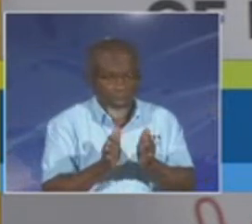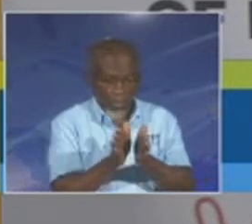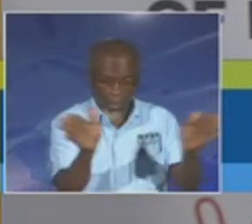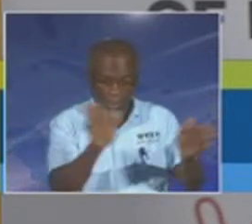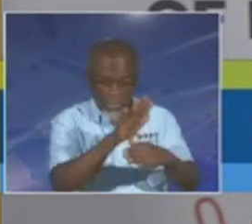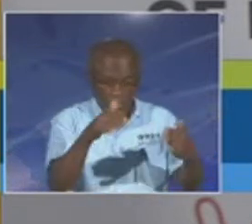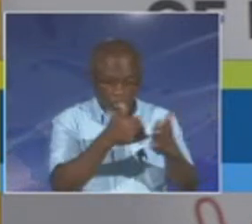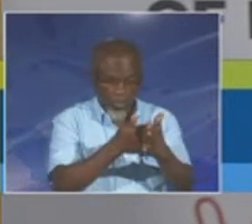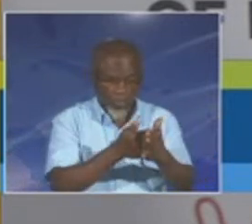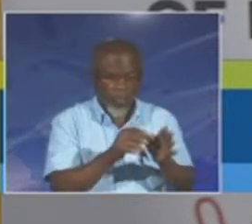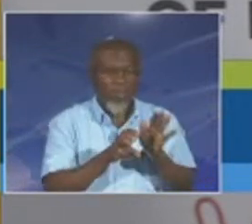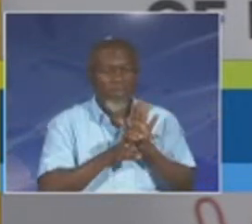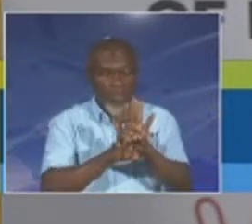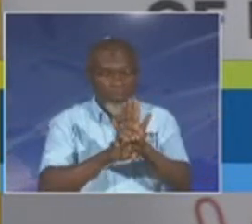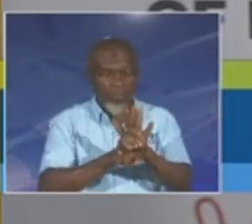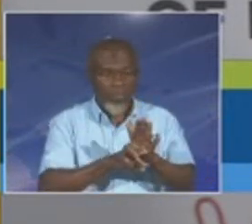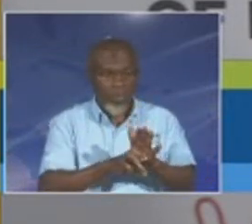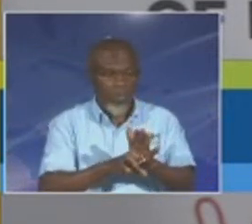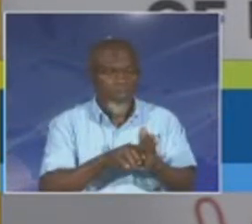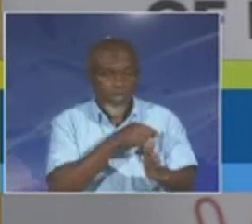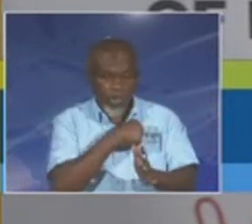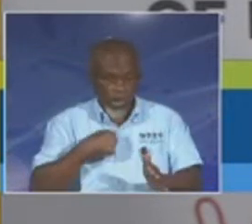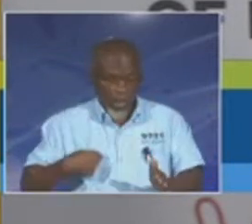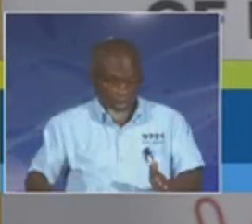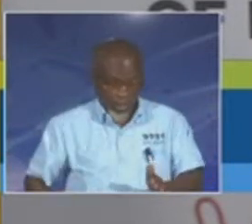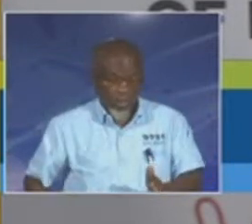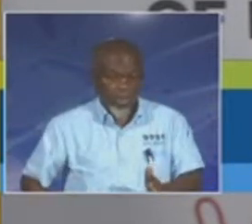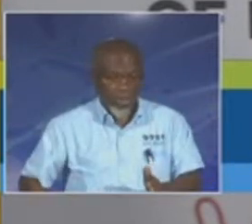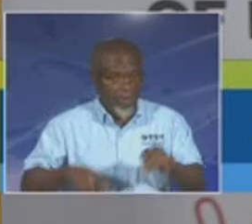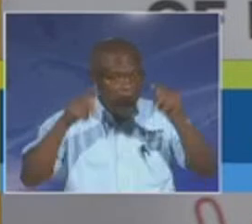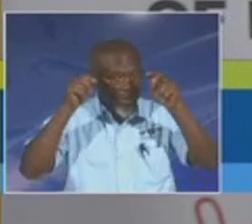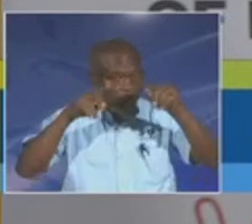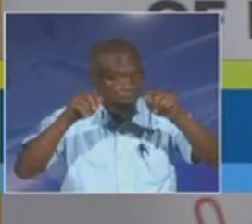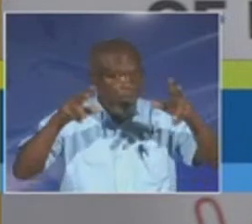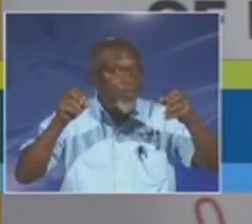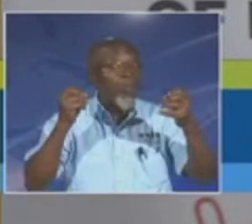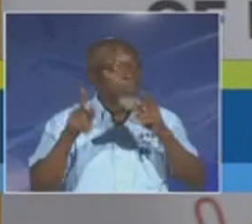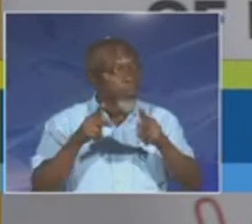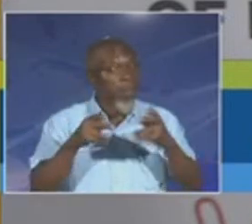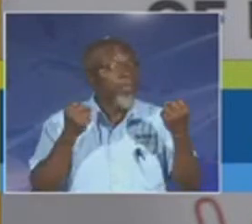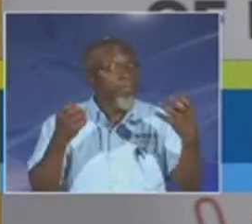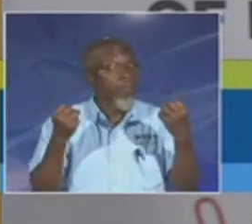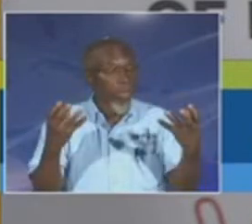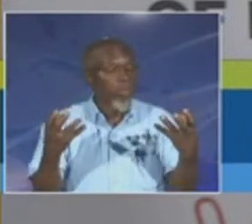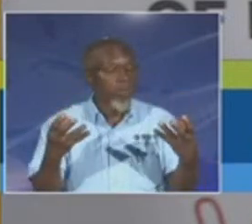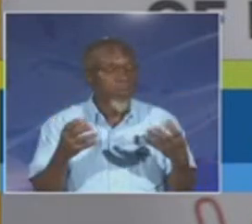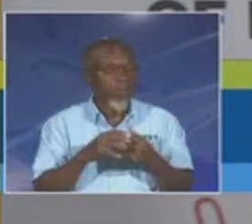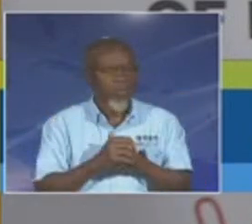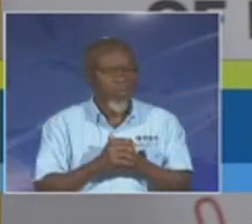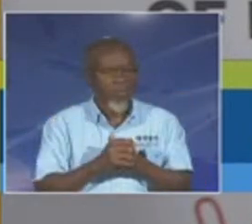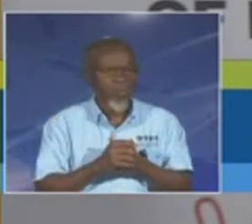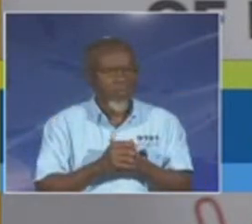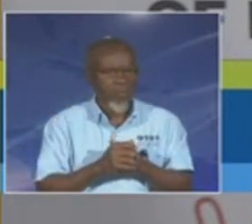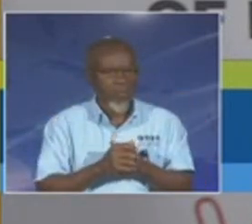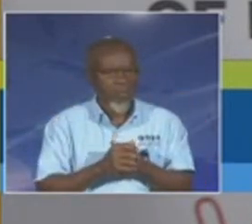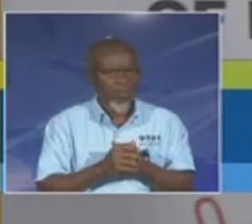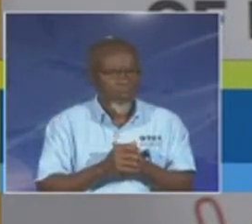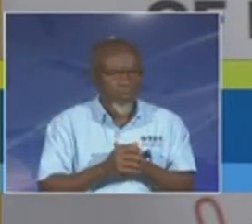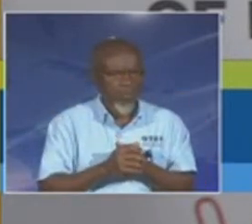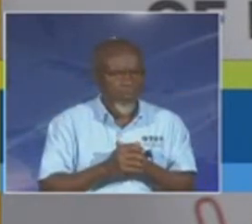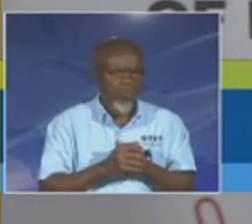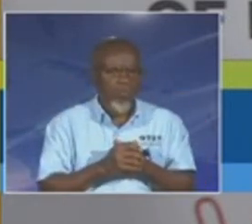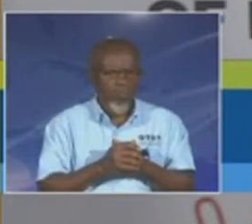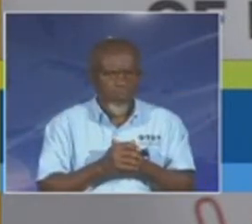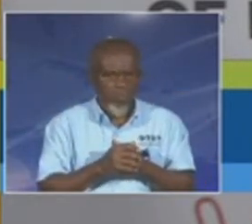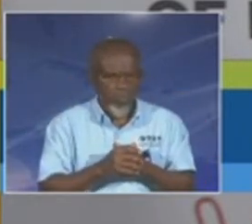example, China at one point would have tested quite a large number of their population. So the testing strategy is geared towards looking and seeing